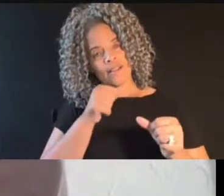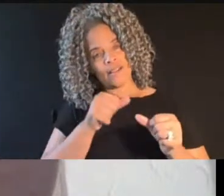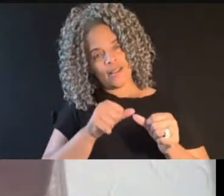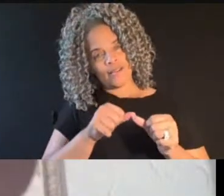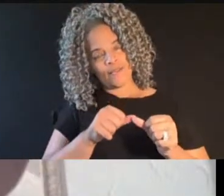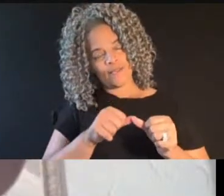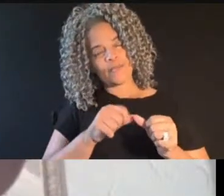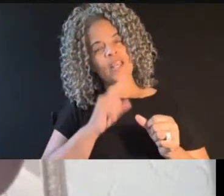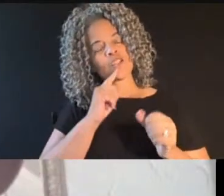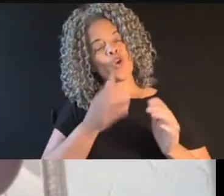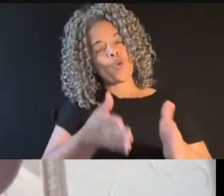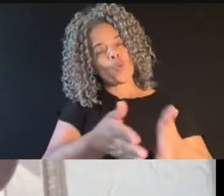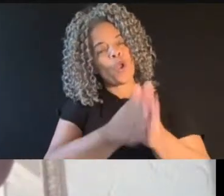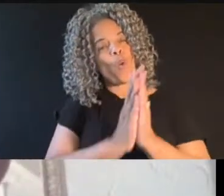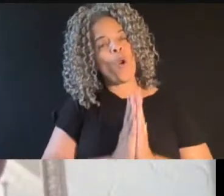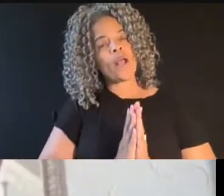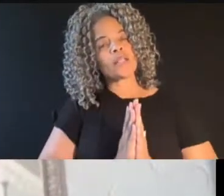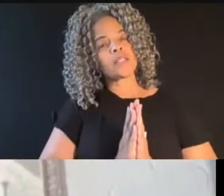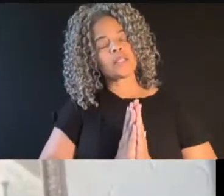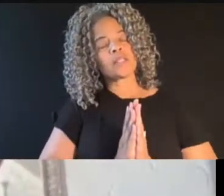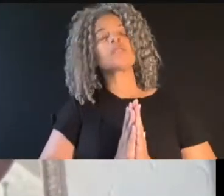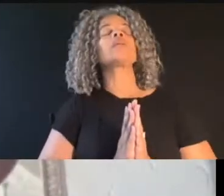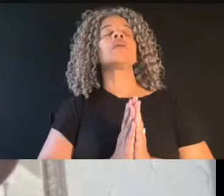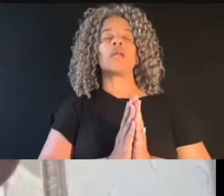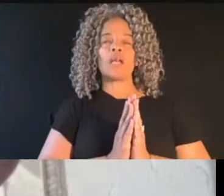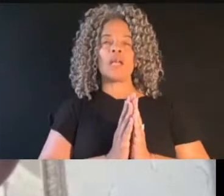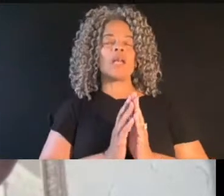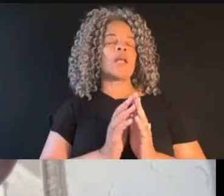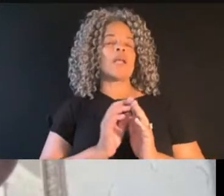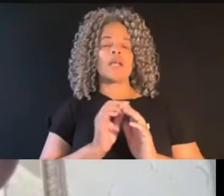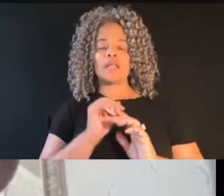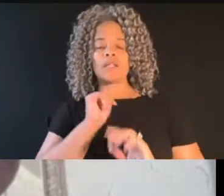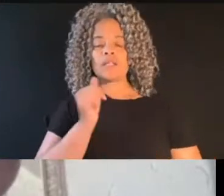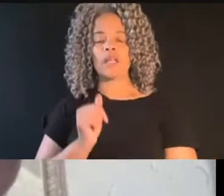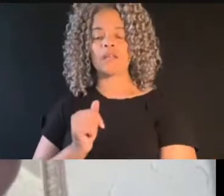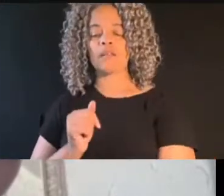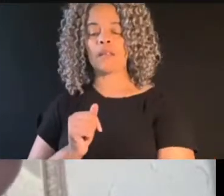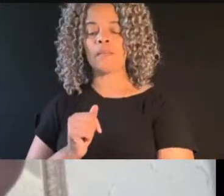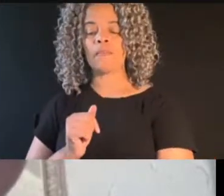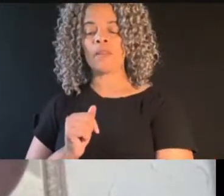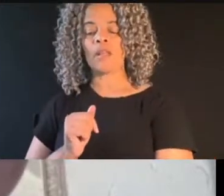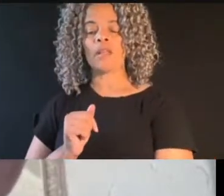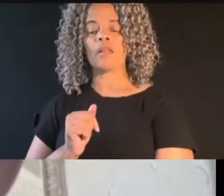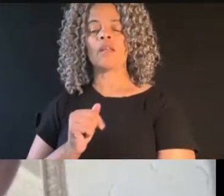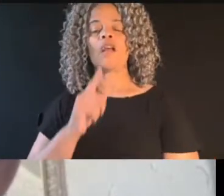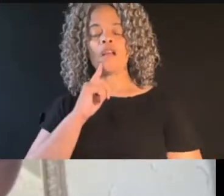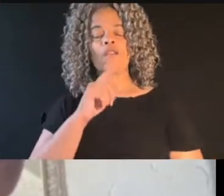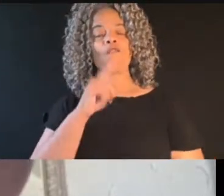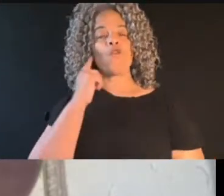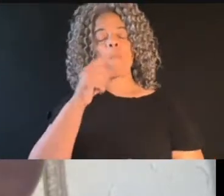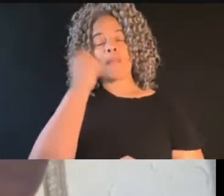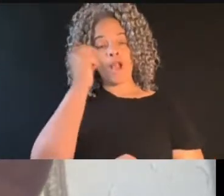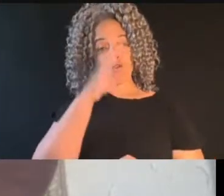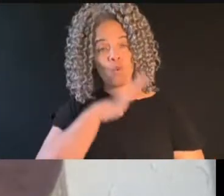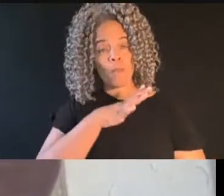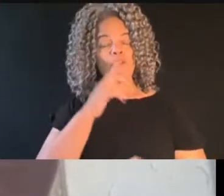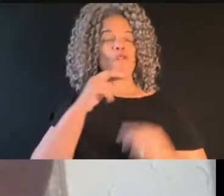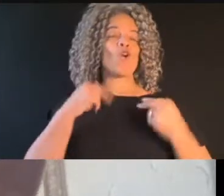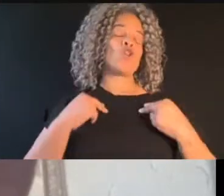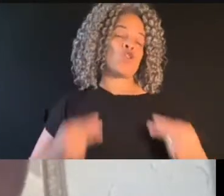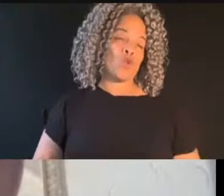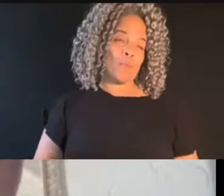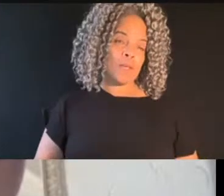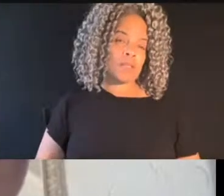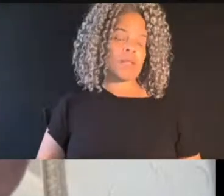is a request. It's some unsolicited advice for Black women, for humans,